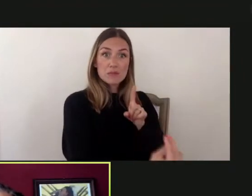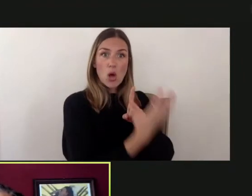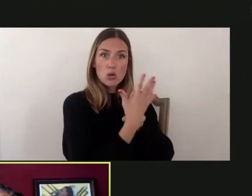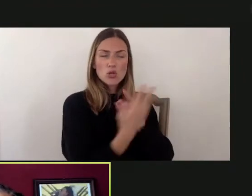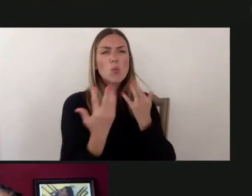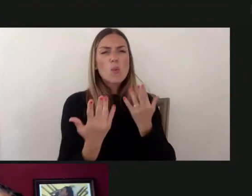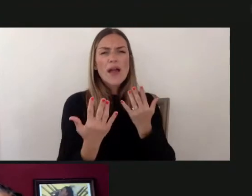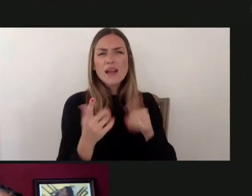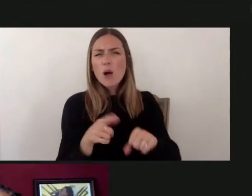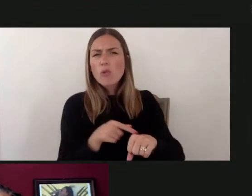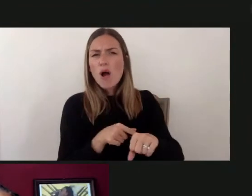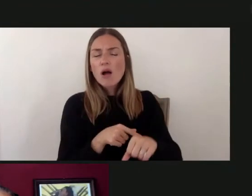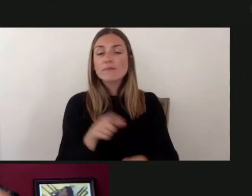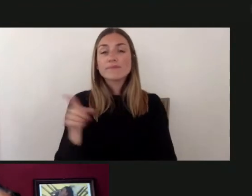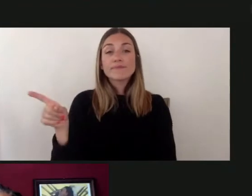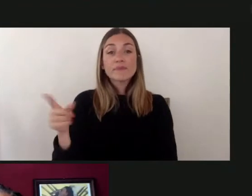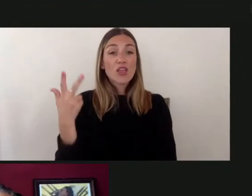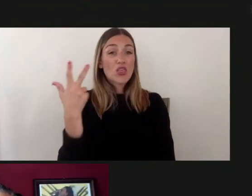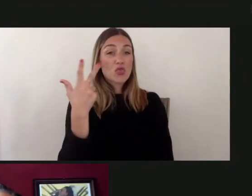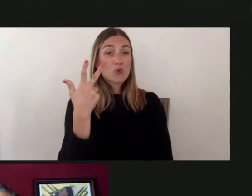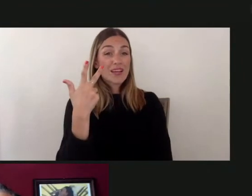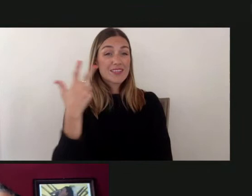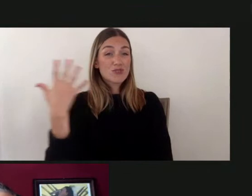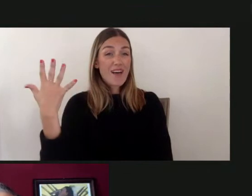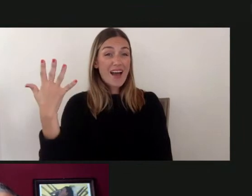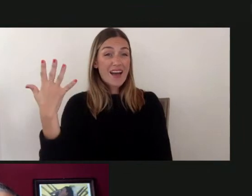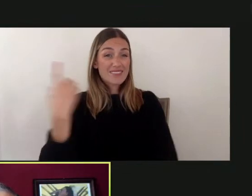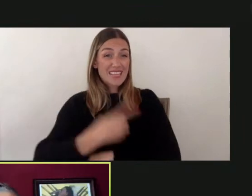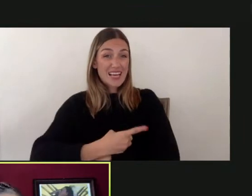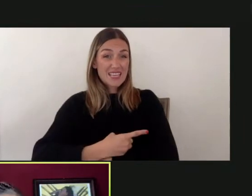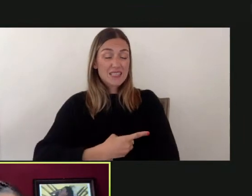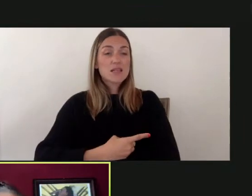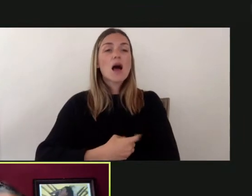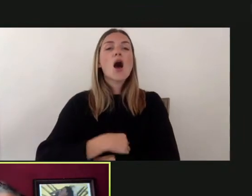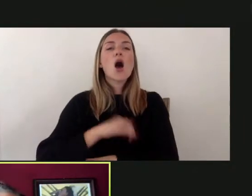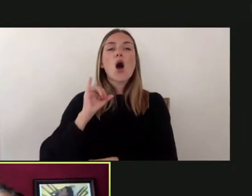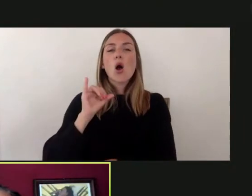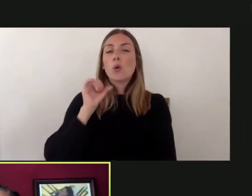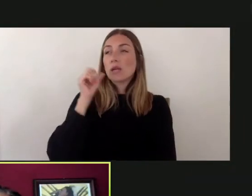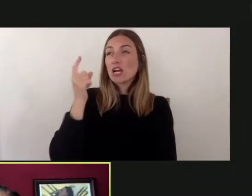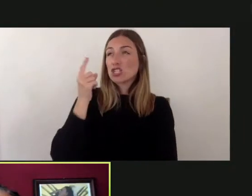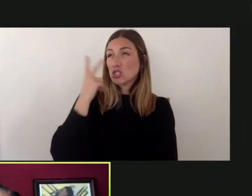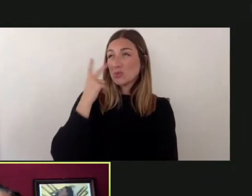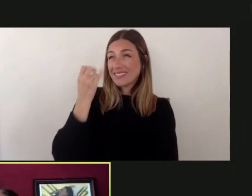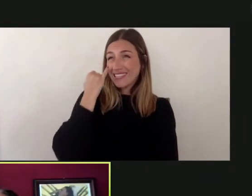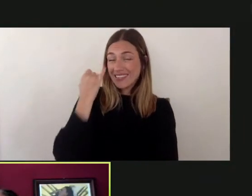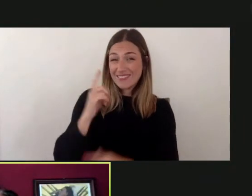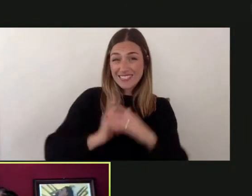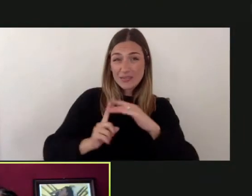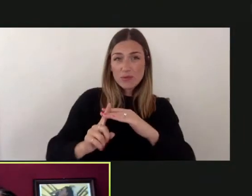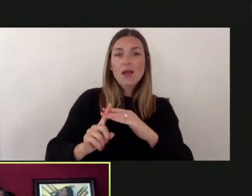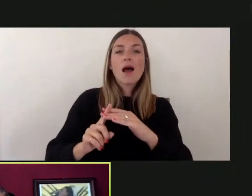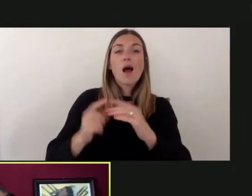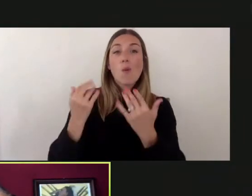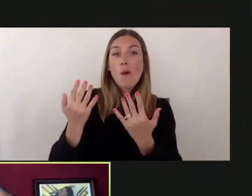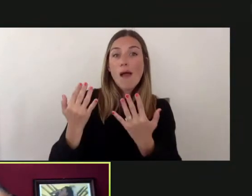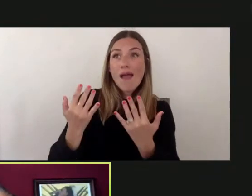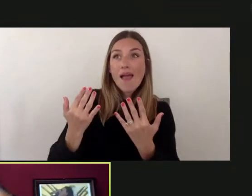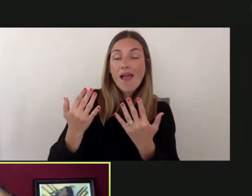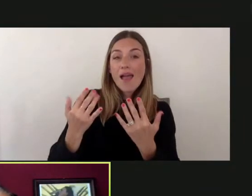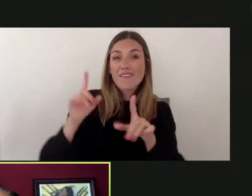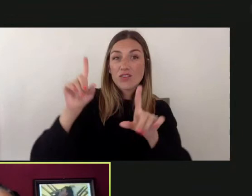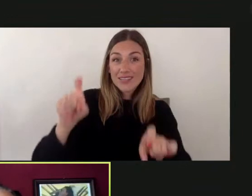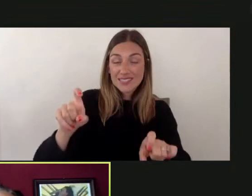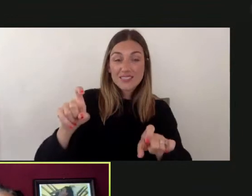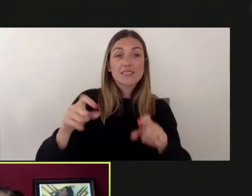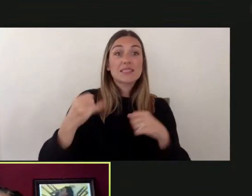days? 3 to 5 days. 3 to 5 days to, in fact, not only to see if there's symptoms, but to go and get tested. Yes. If you